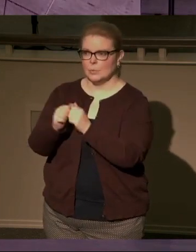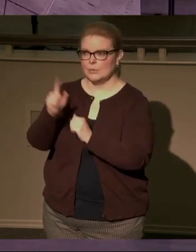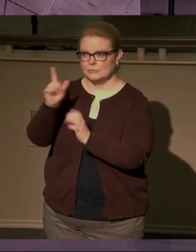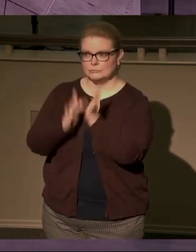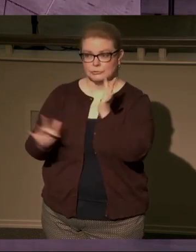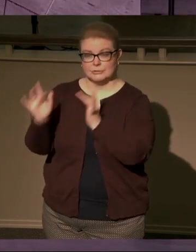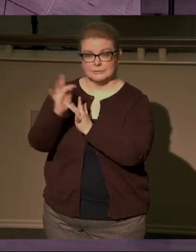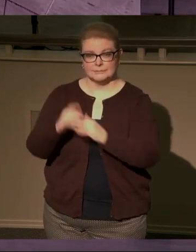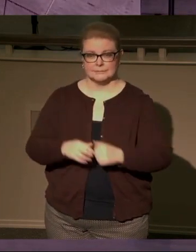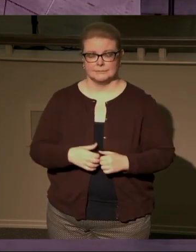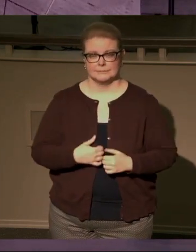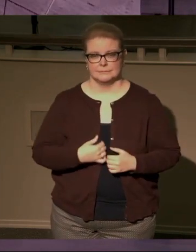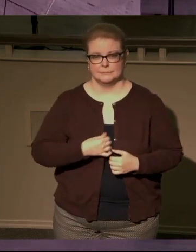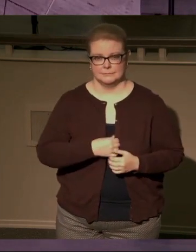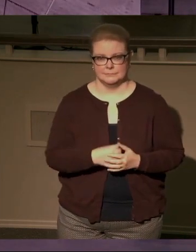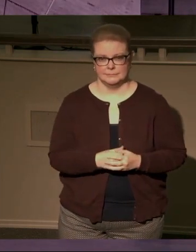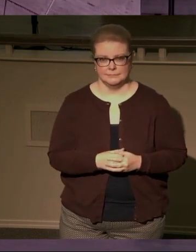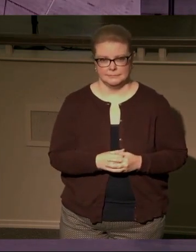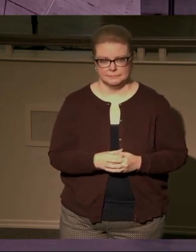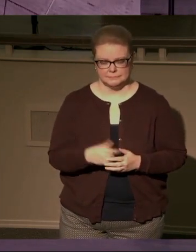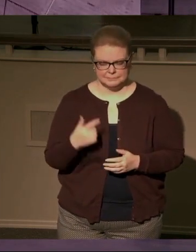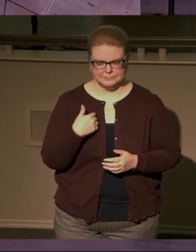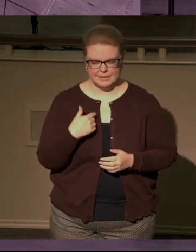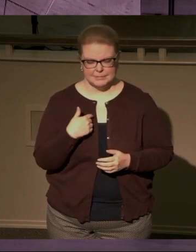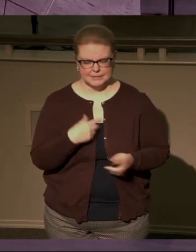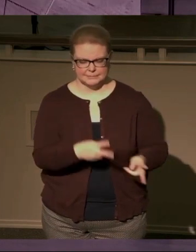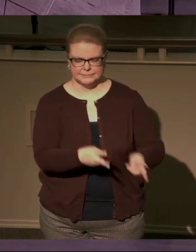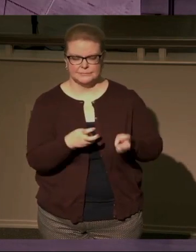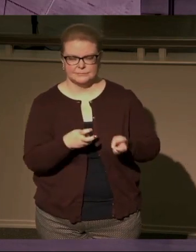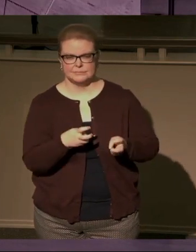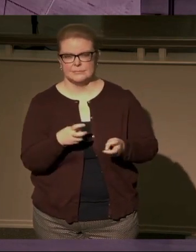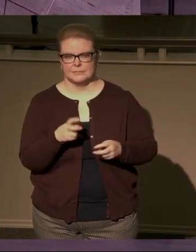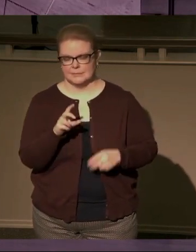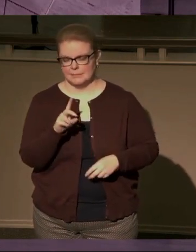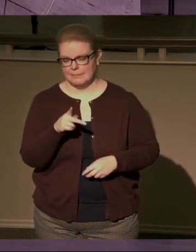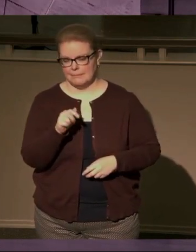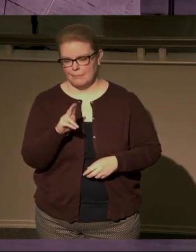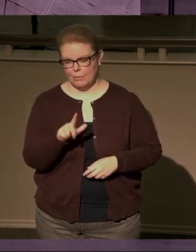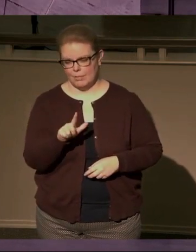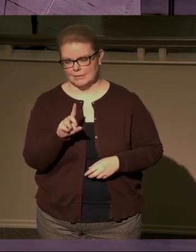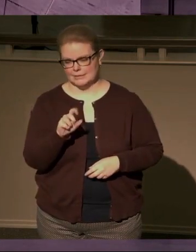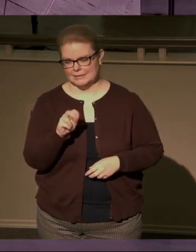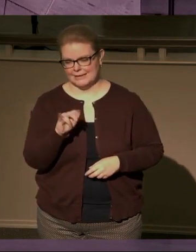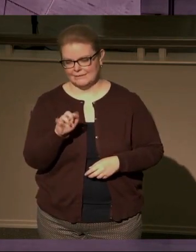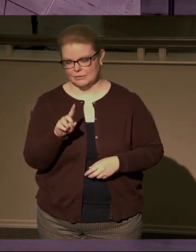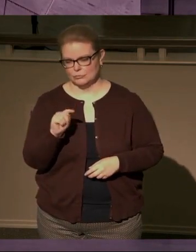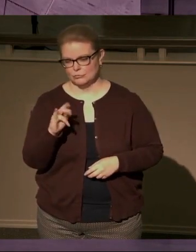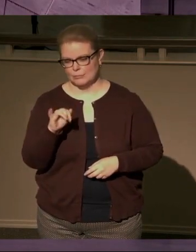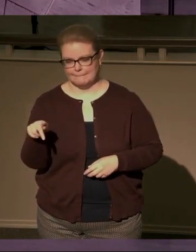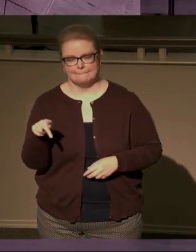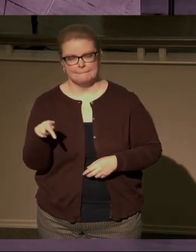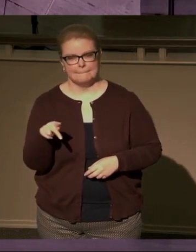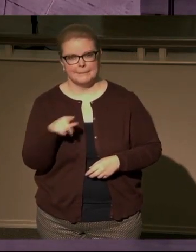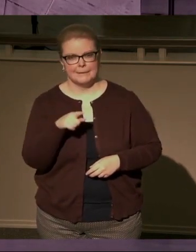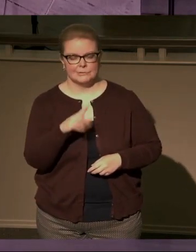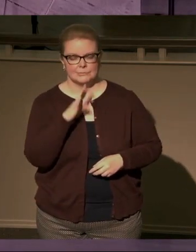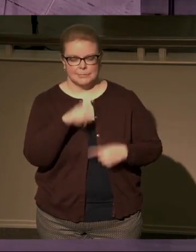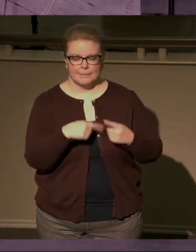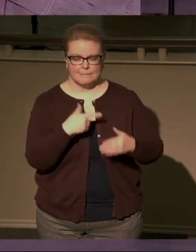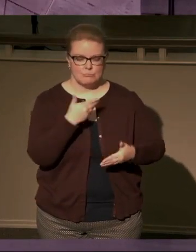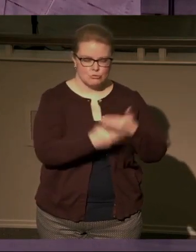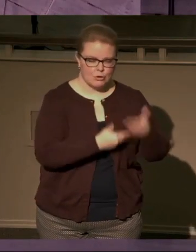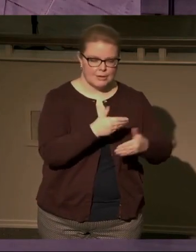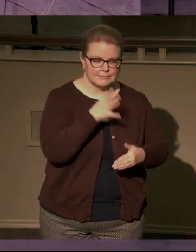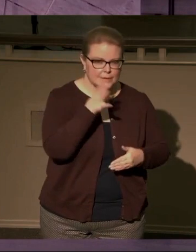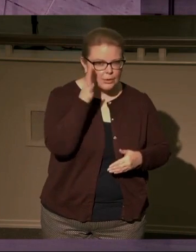And I'm going to borrow something from Paul David Tripp. He mentions being a process parent rather than a results parent. So